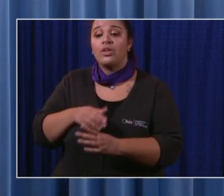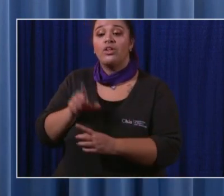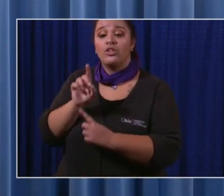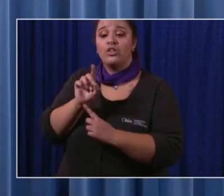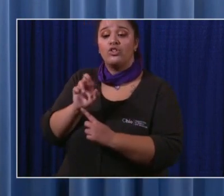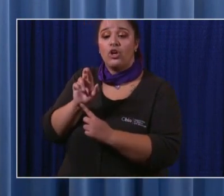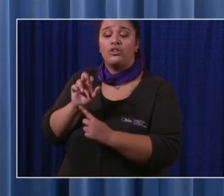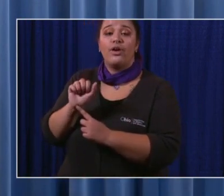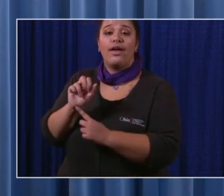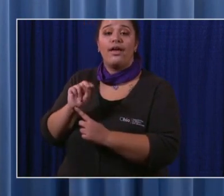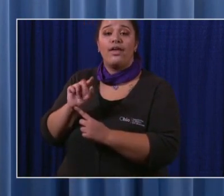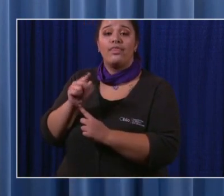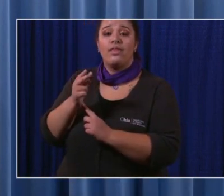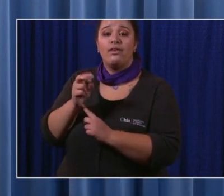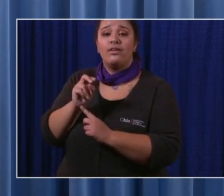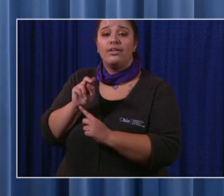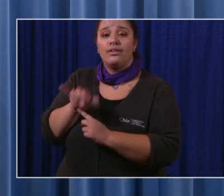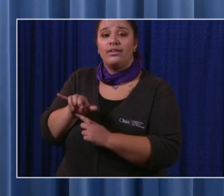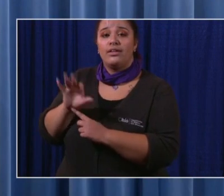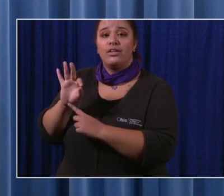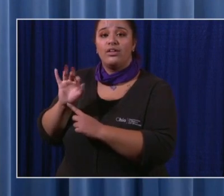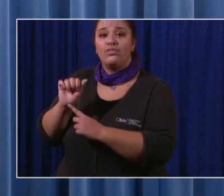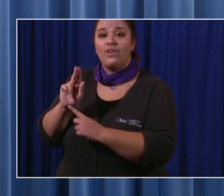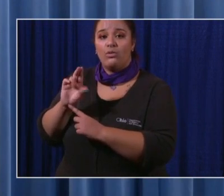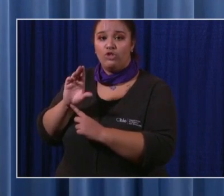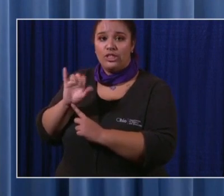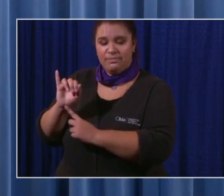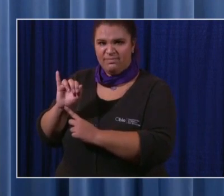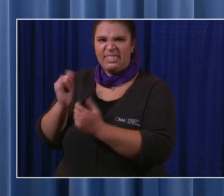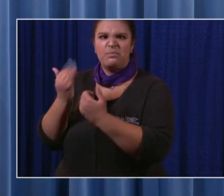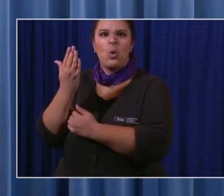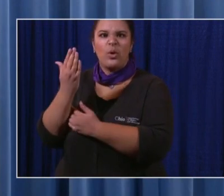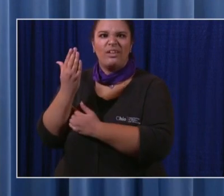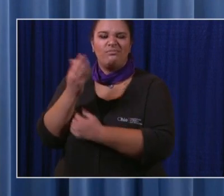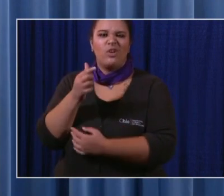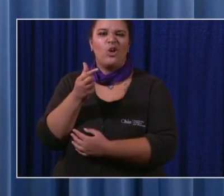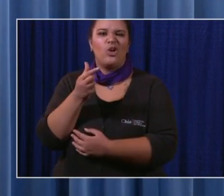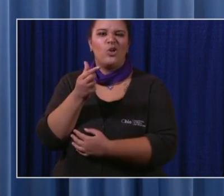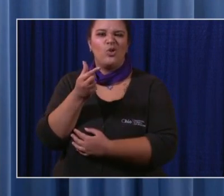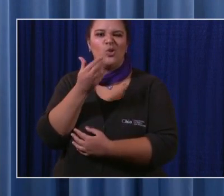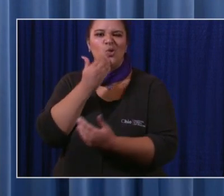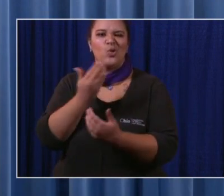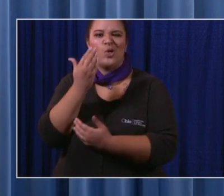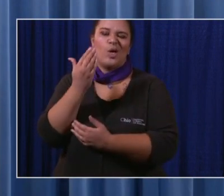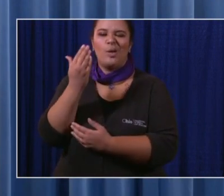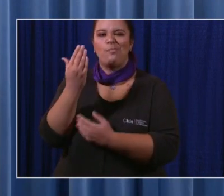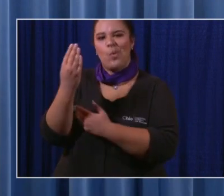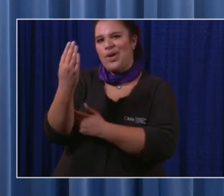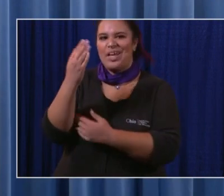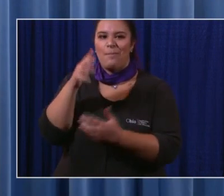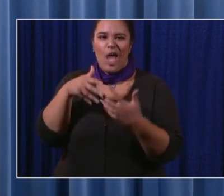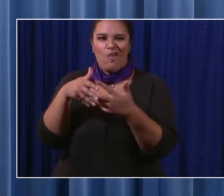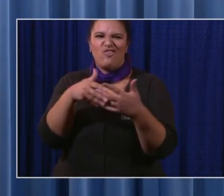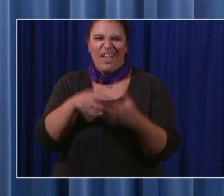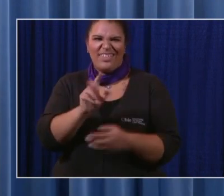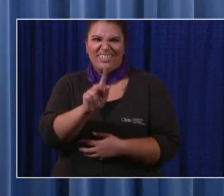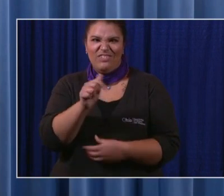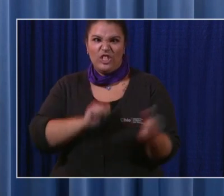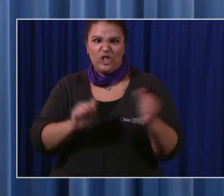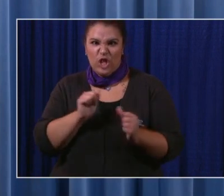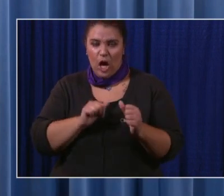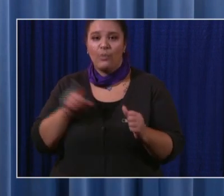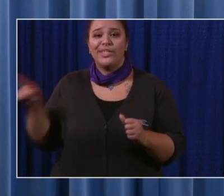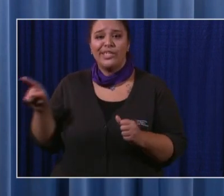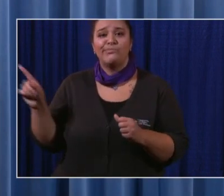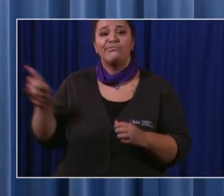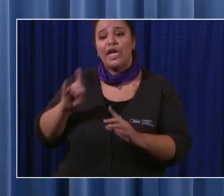was on Good Morning America this morning and flagged Ohio among a handful of other states, specifically